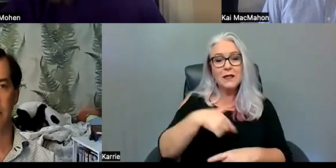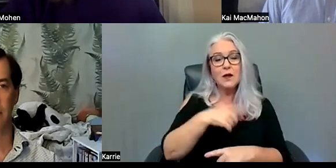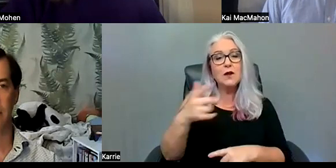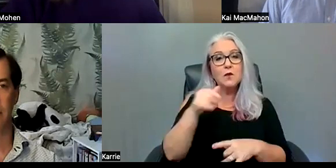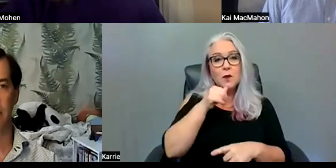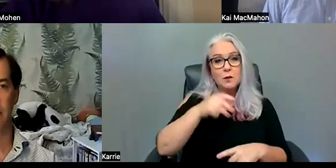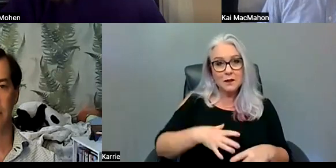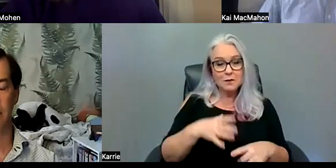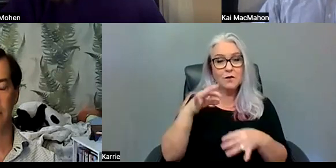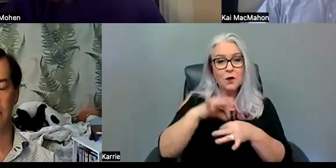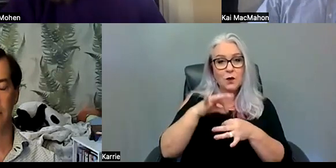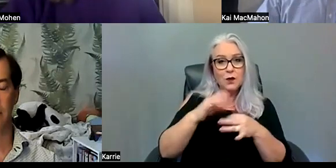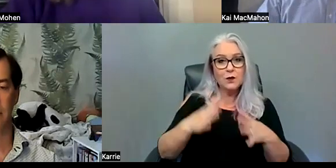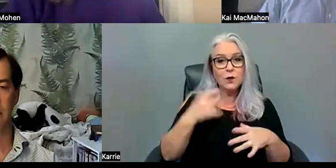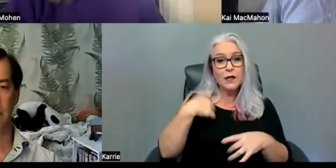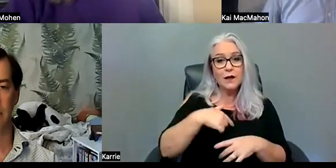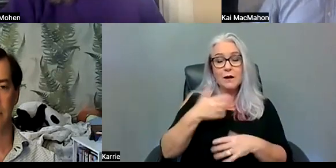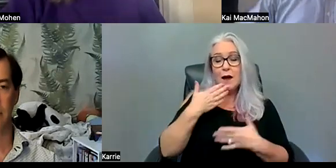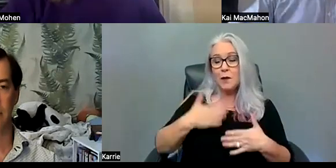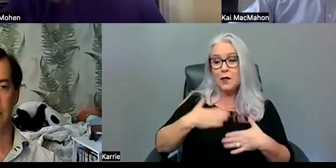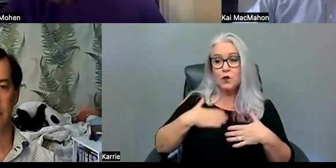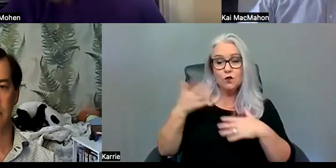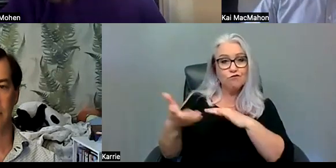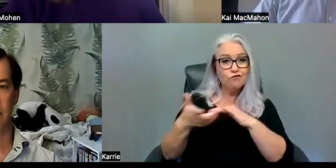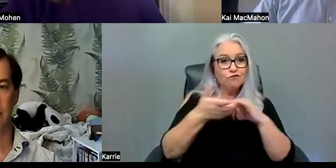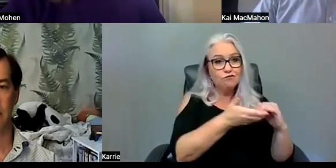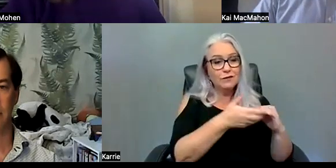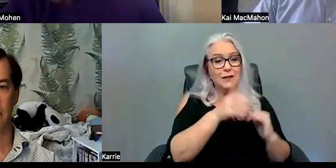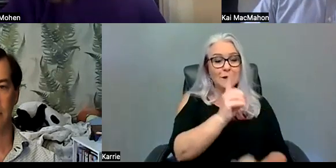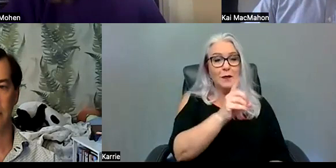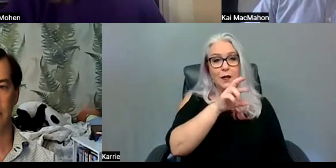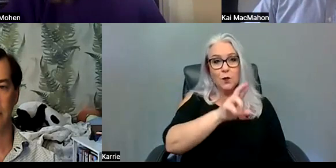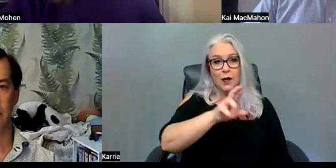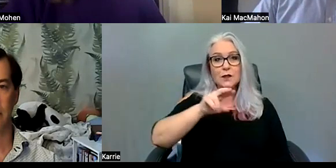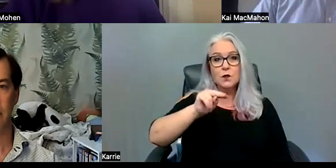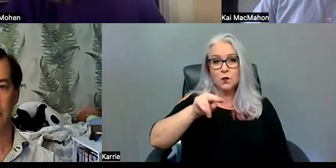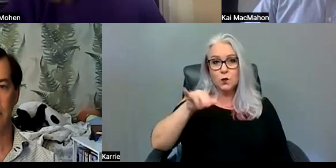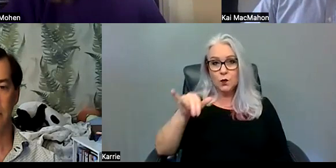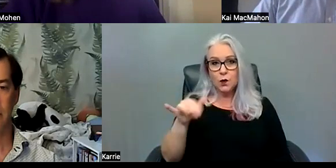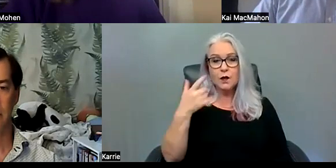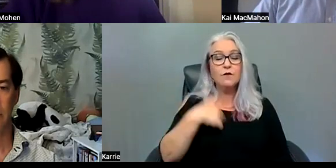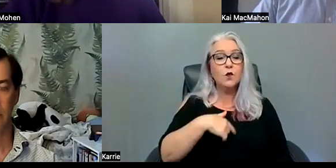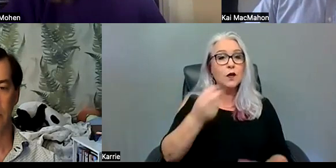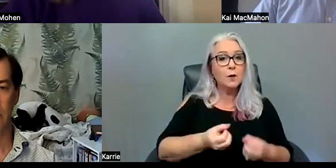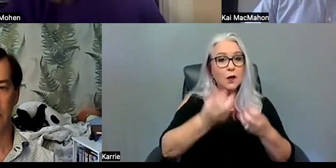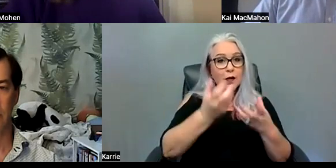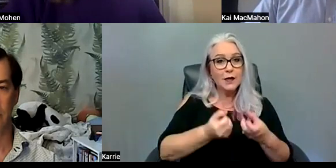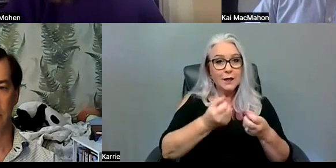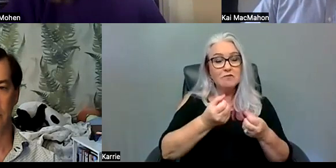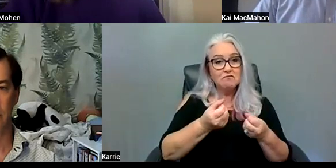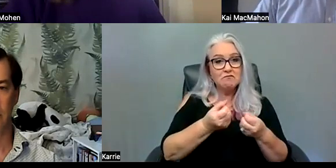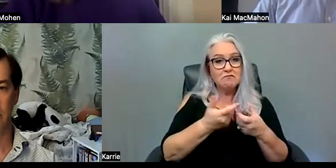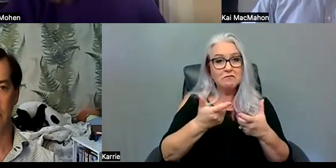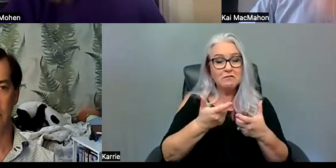New York to provide, Disability Rights New York will provide American Sign Language interpretation and